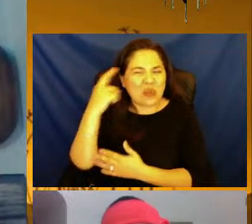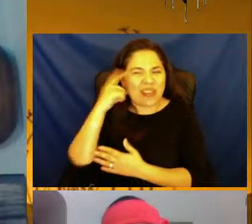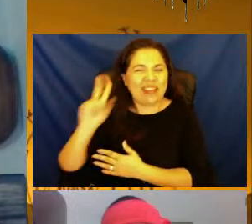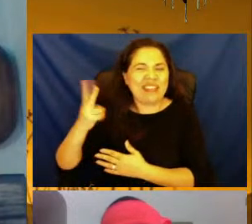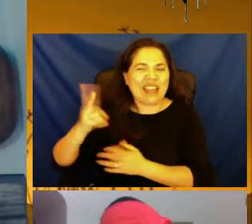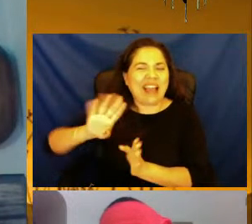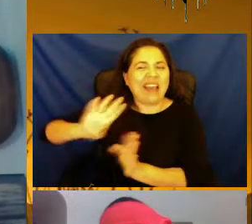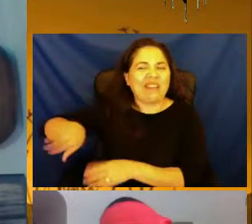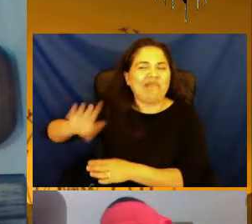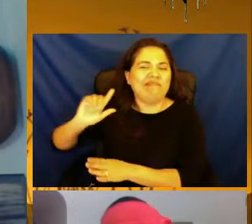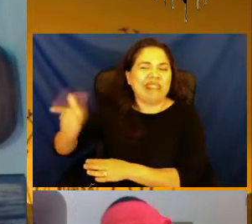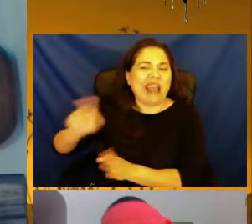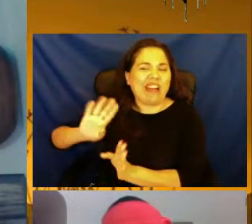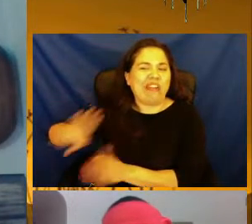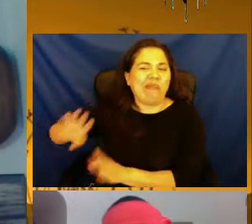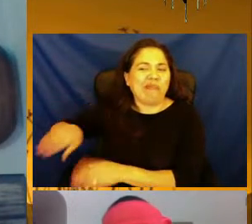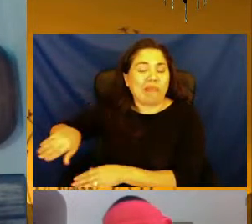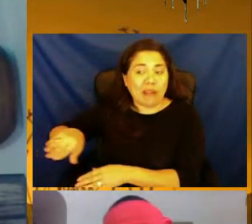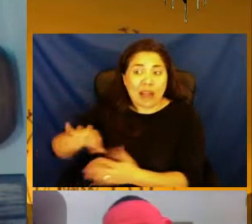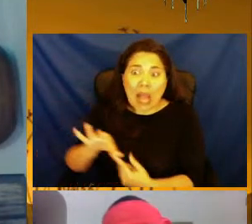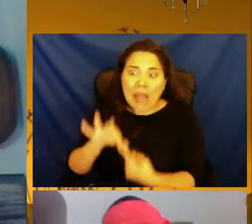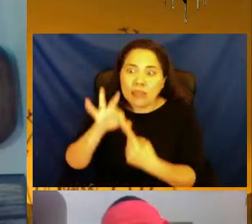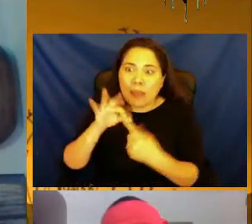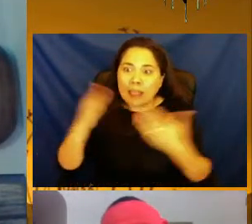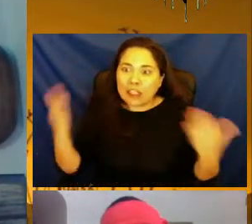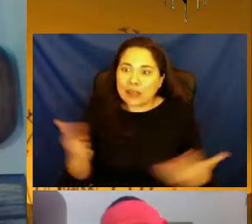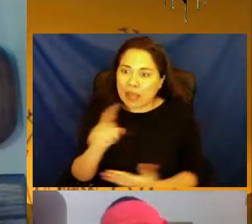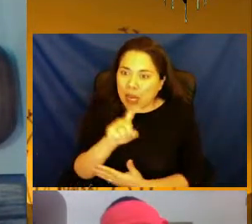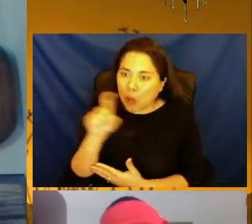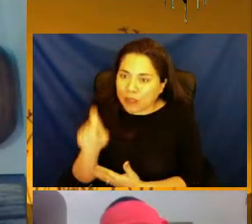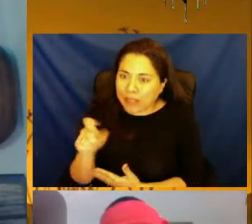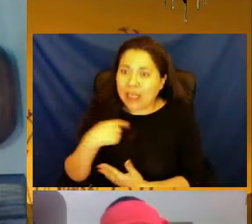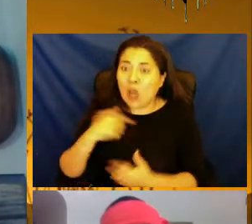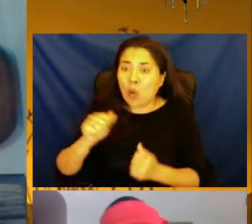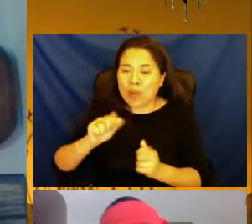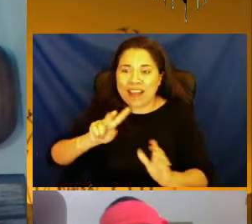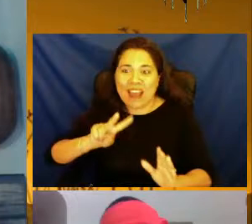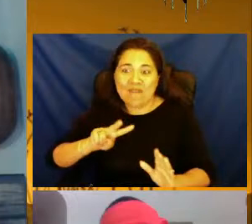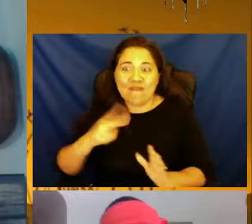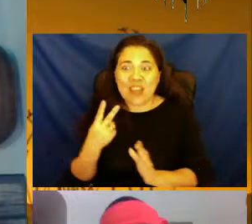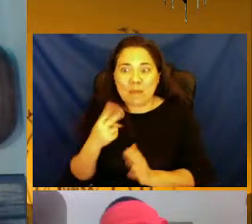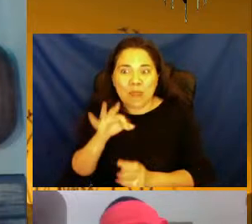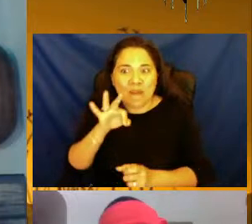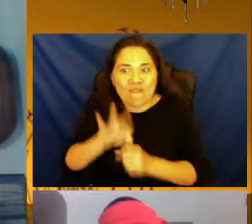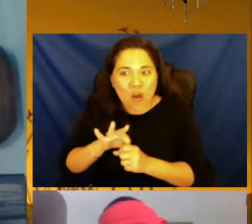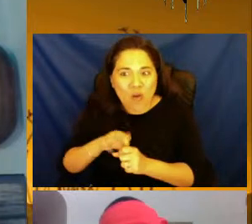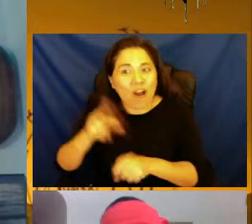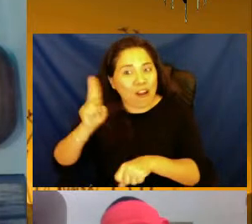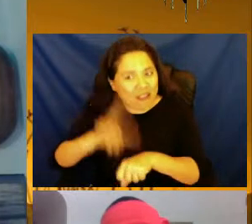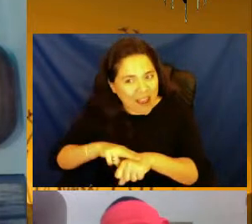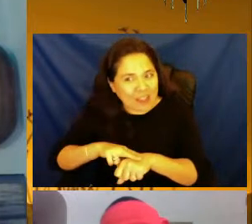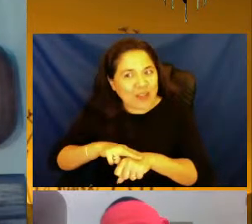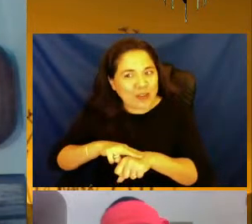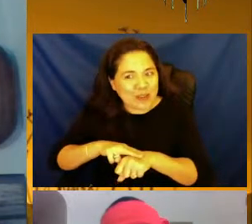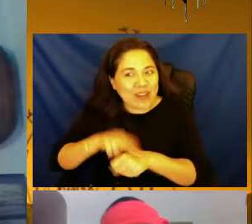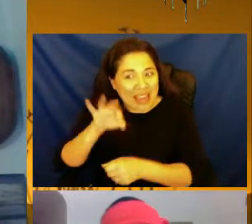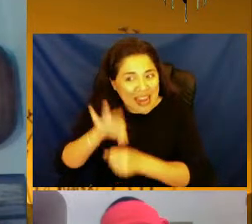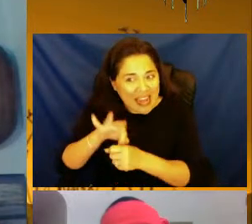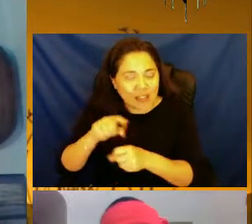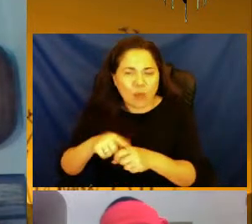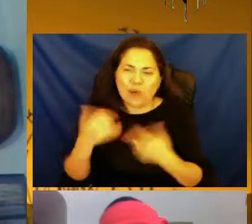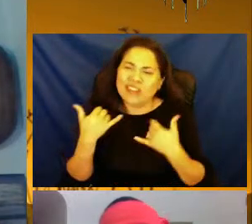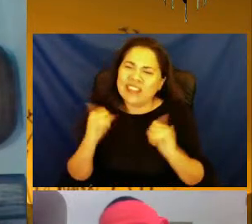Texas. And even though we can flip states in national elections, we're